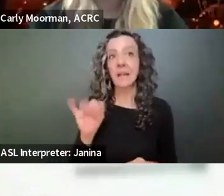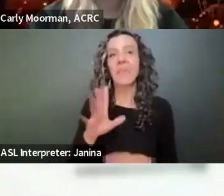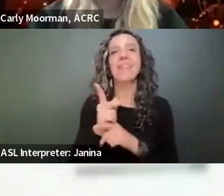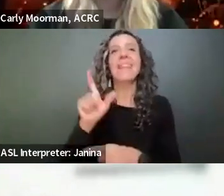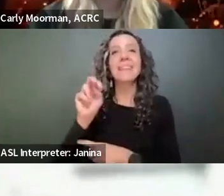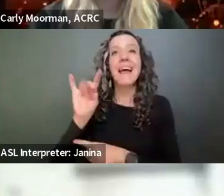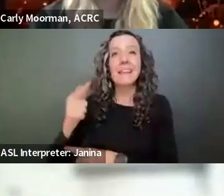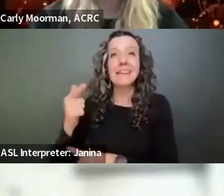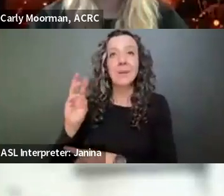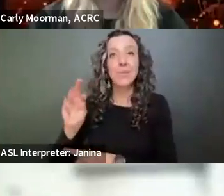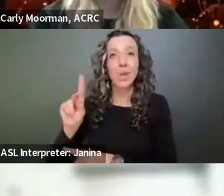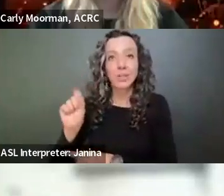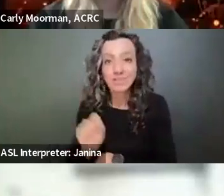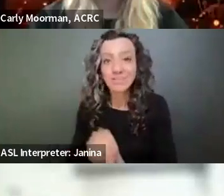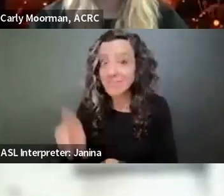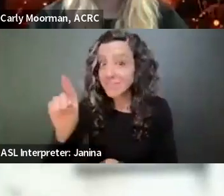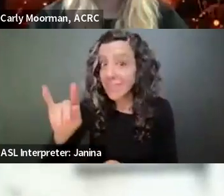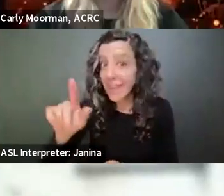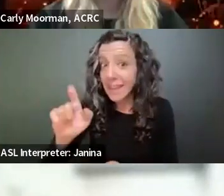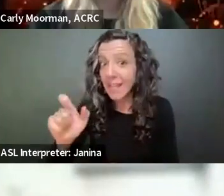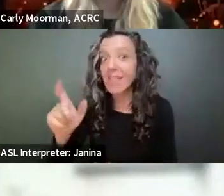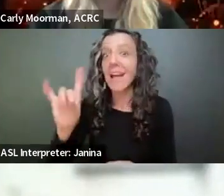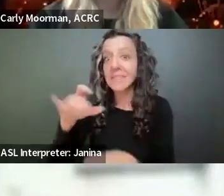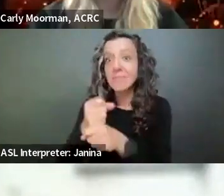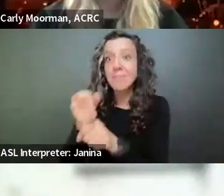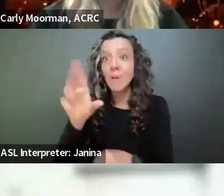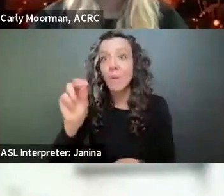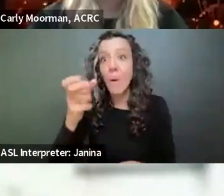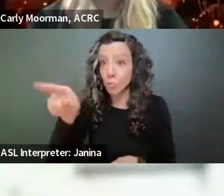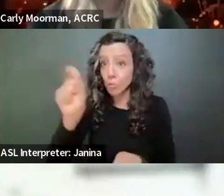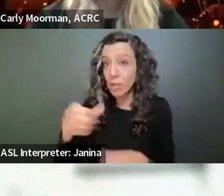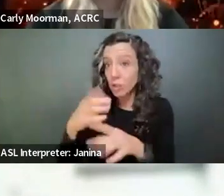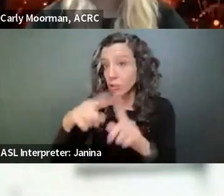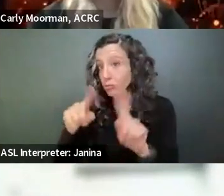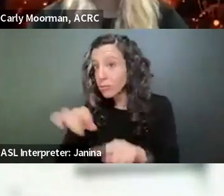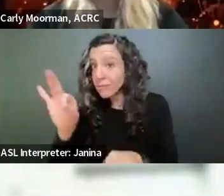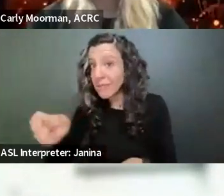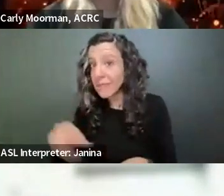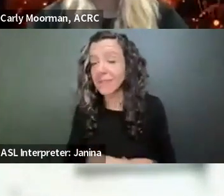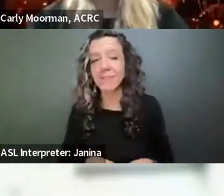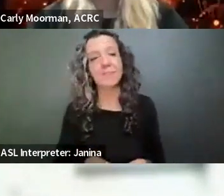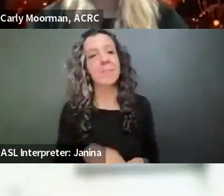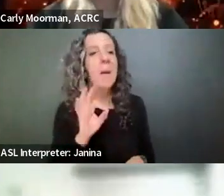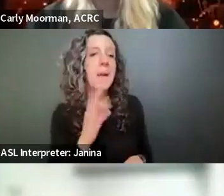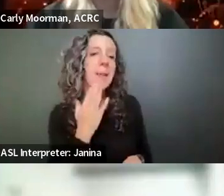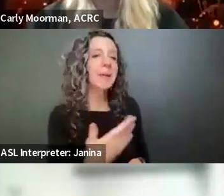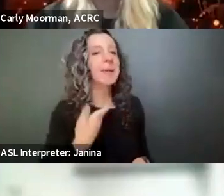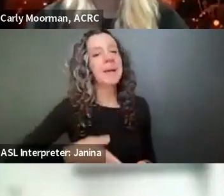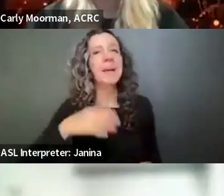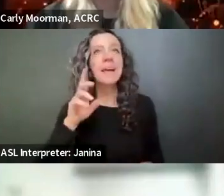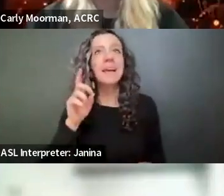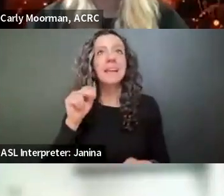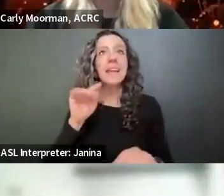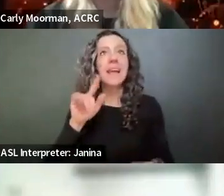you a co-host if you need to share your screen for any reason. Okay, thanks. All right, my name is Danielle Trachtenberg.